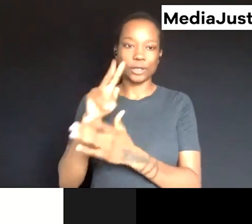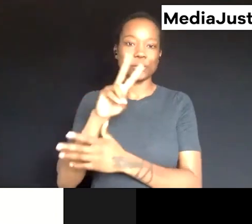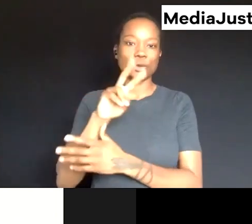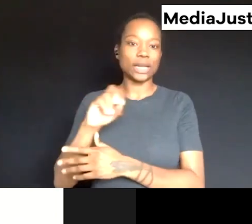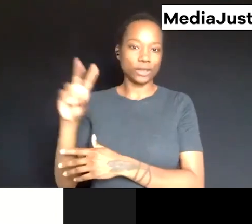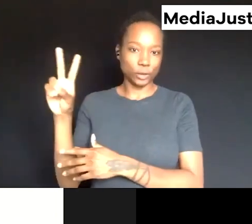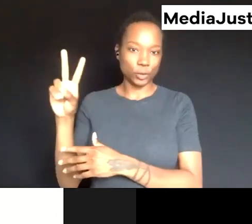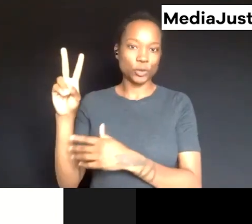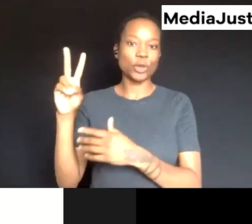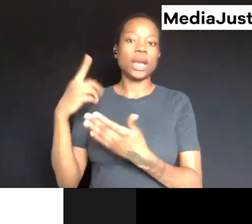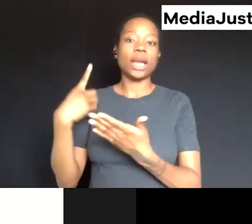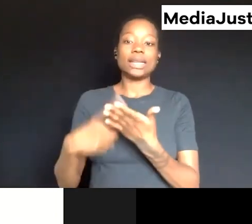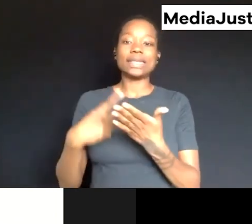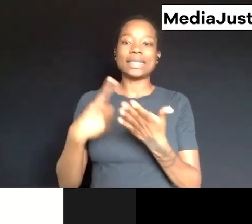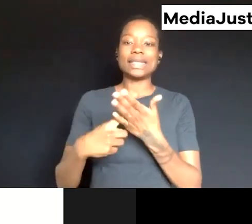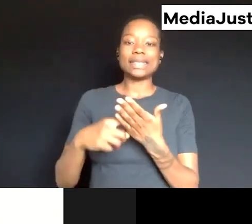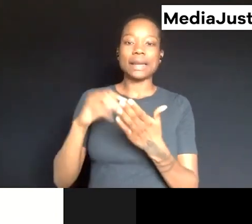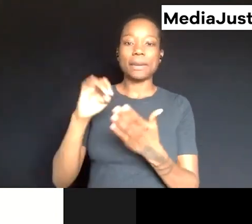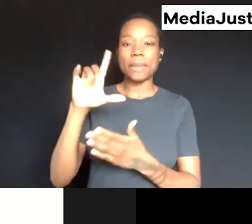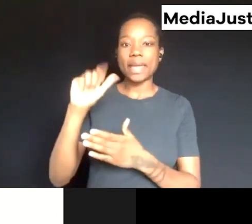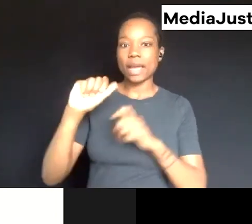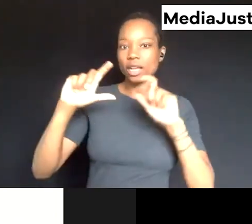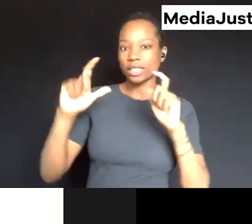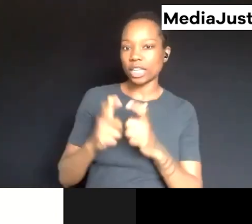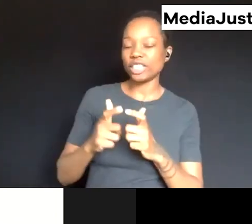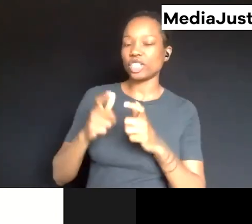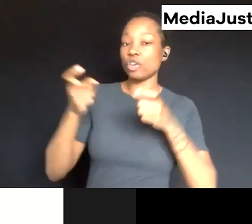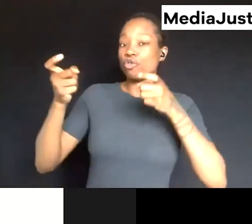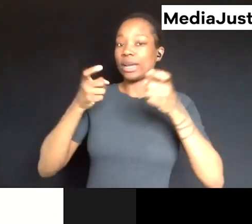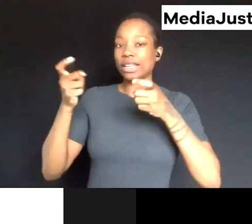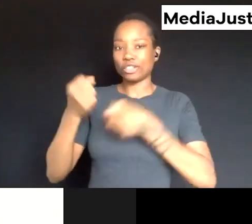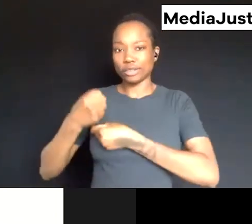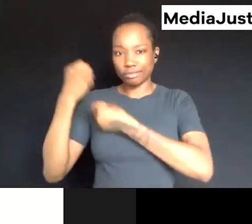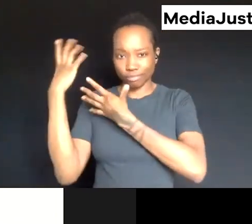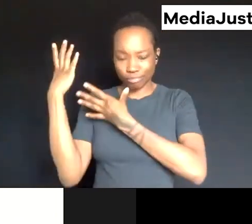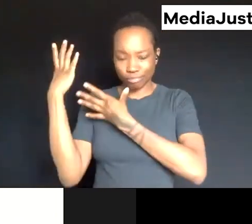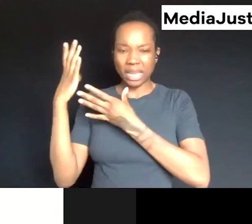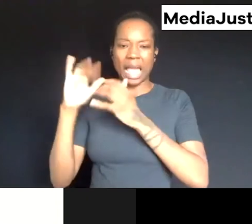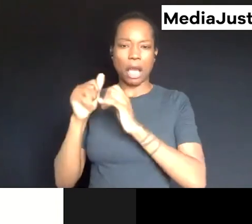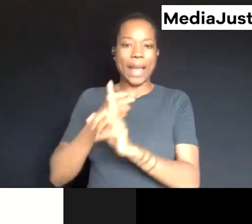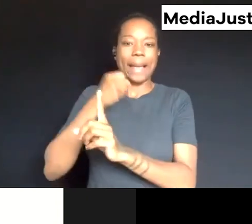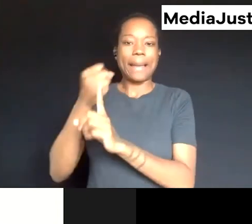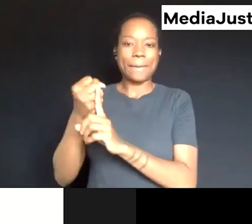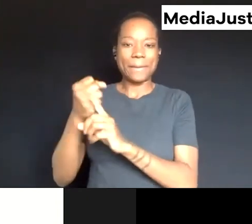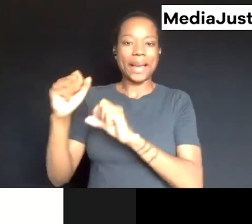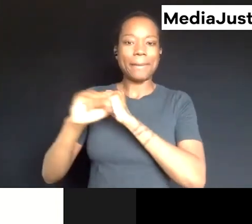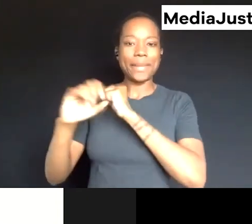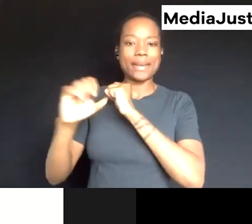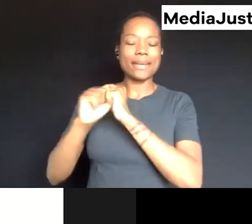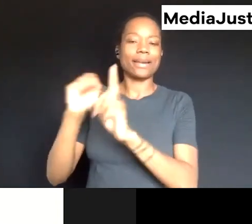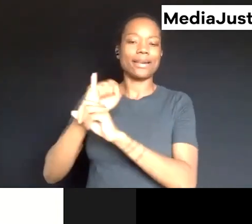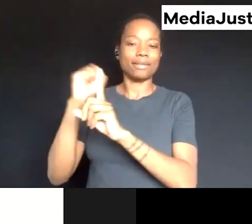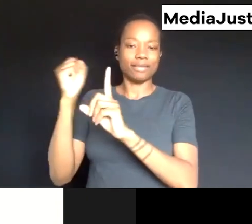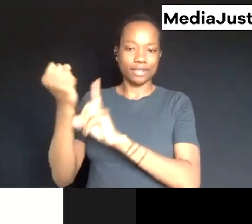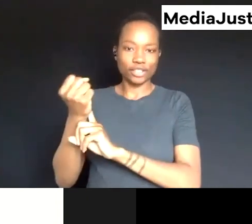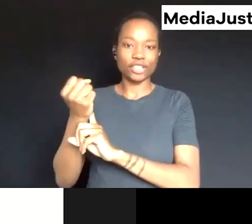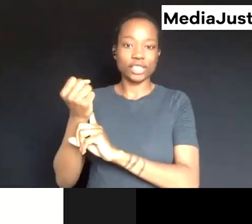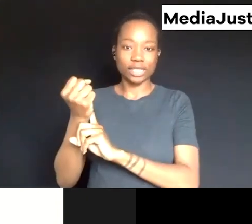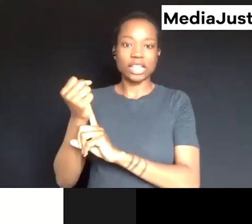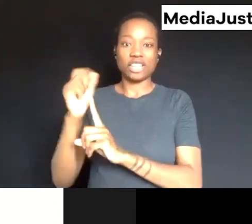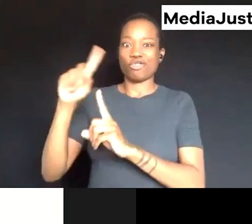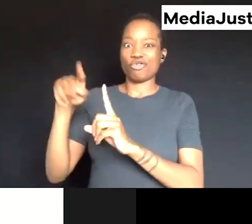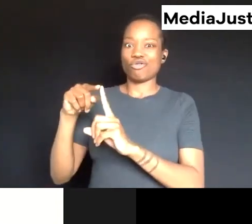were among the forces that were shaping, you know, media conditions around this convening. And at the time, there really wasn't a